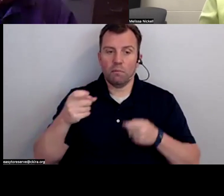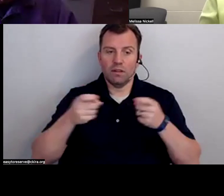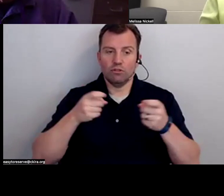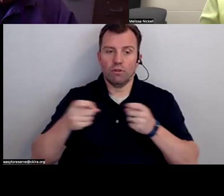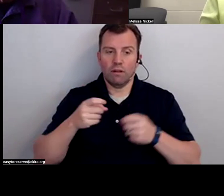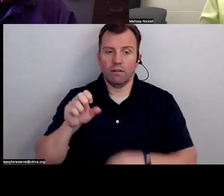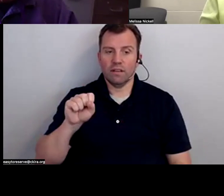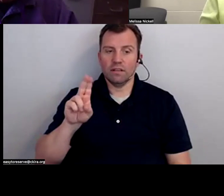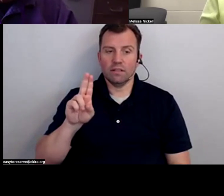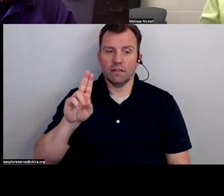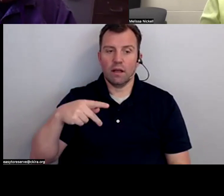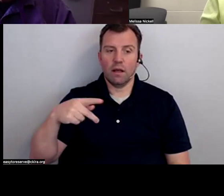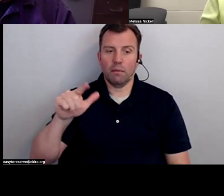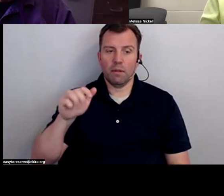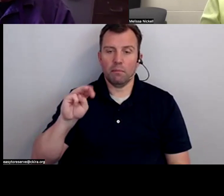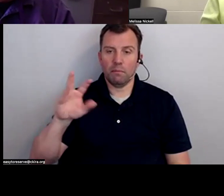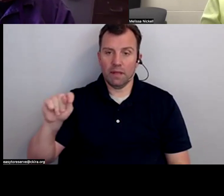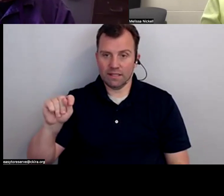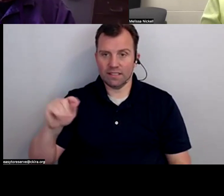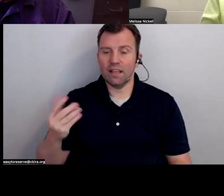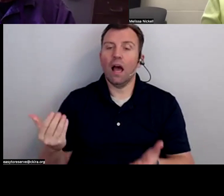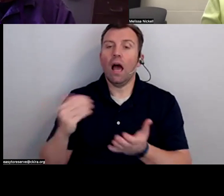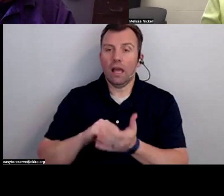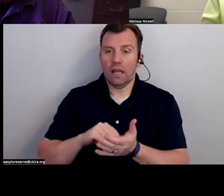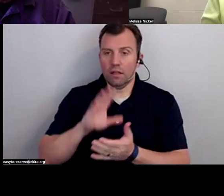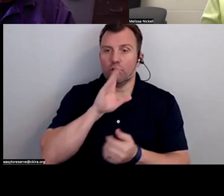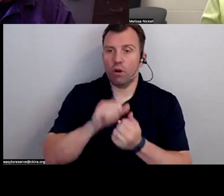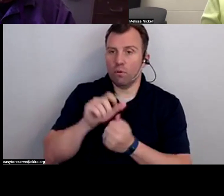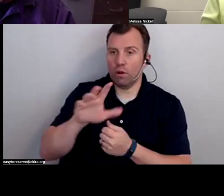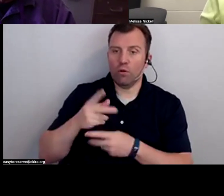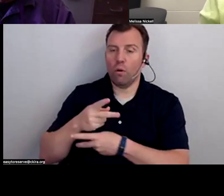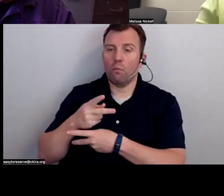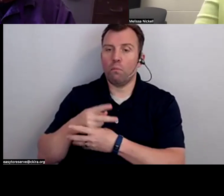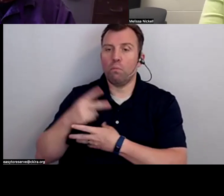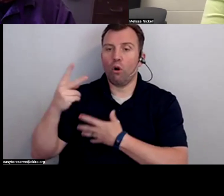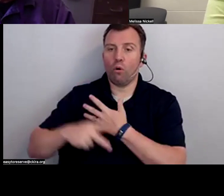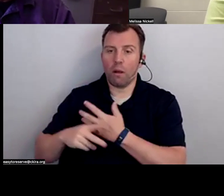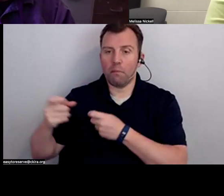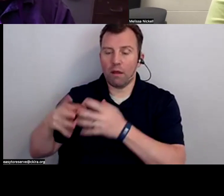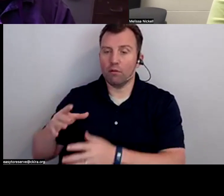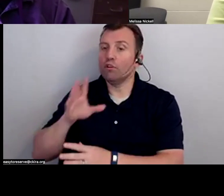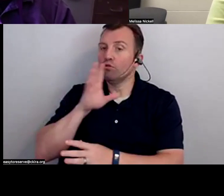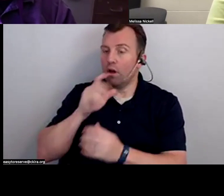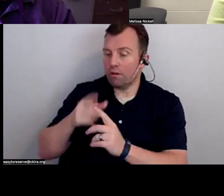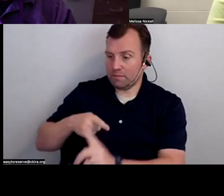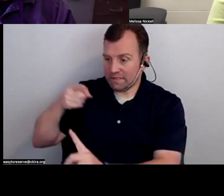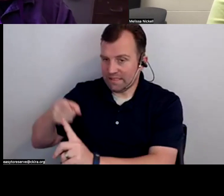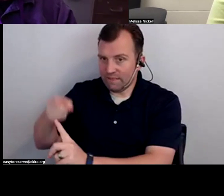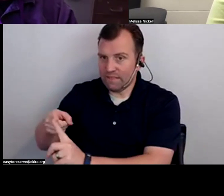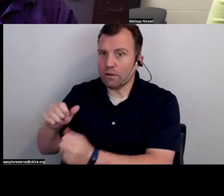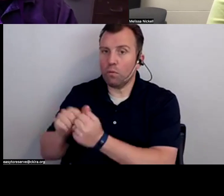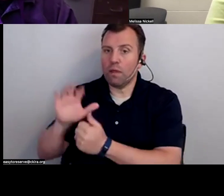Yes. Talk to your program officer, but they do allow supplements. Talk about specifically what it is,